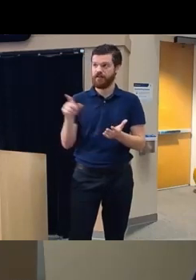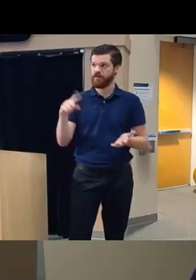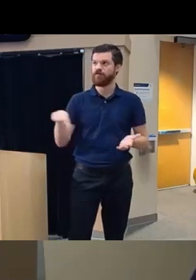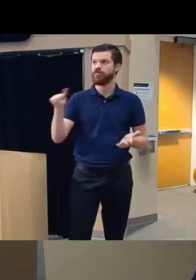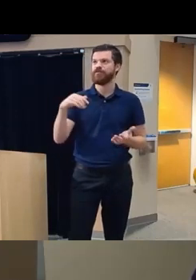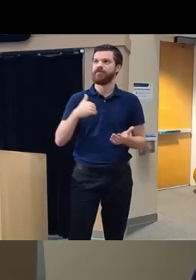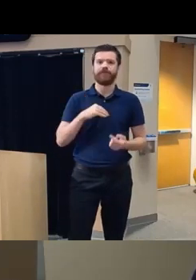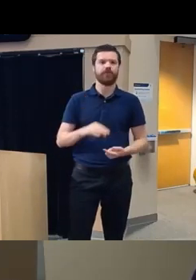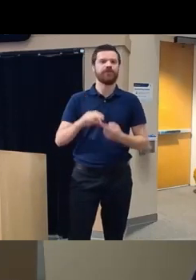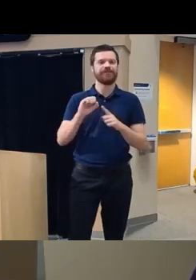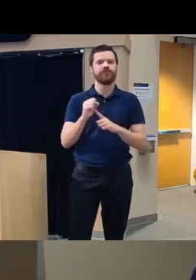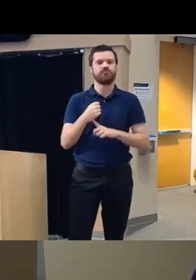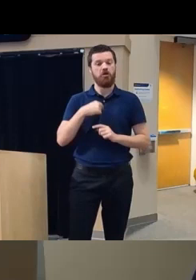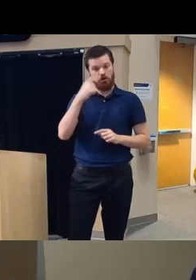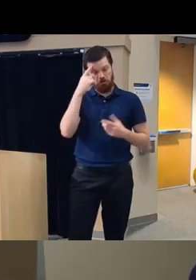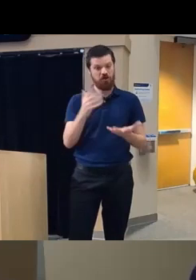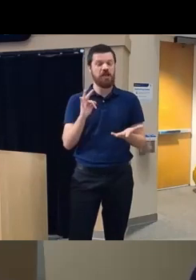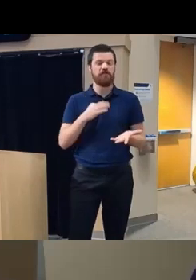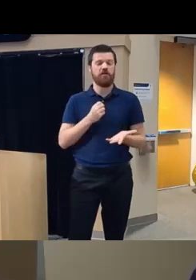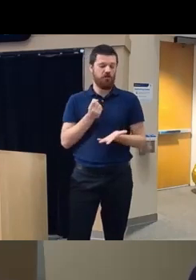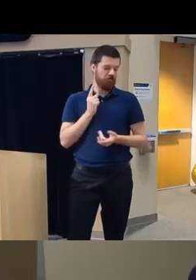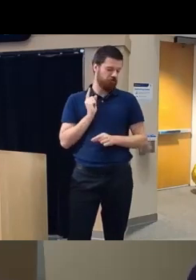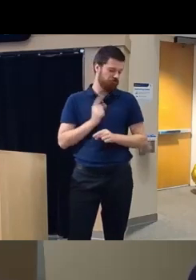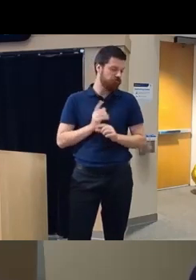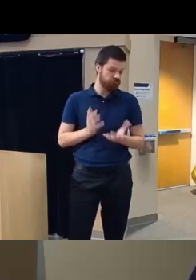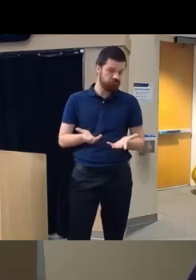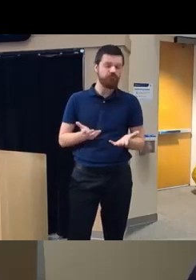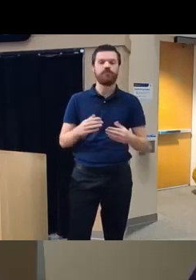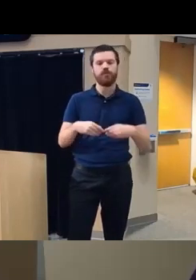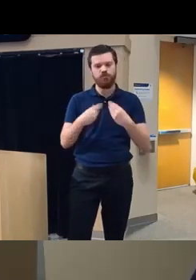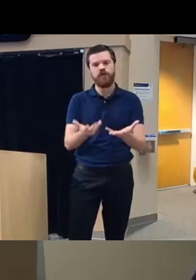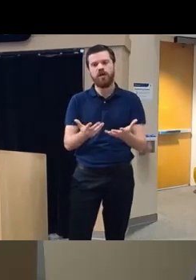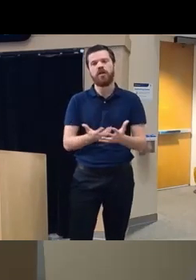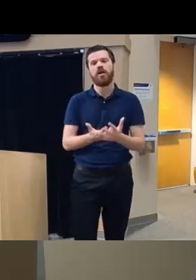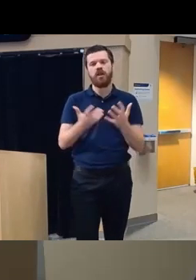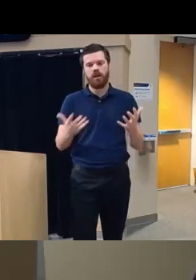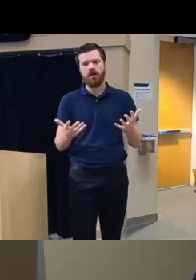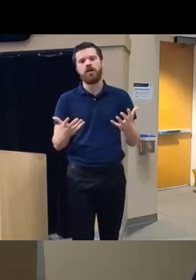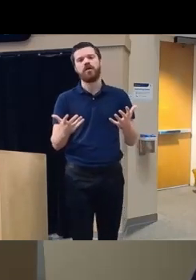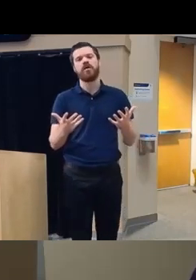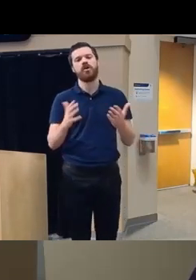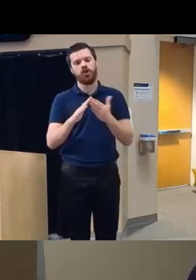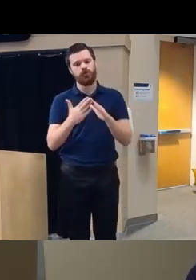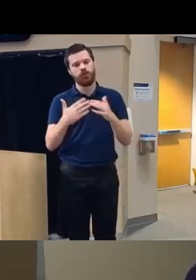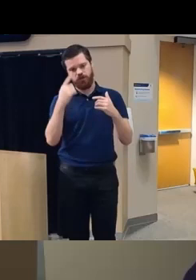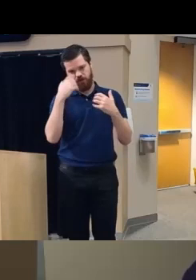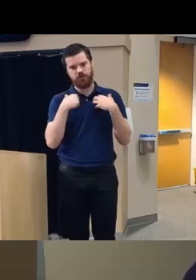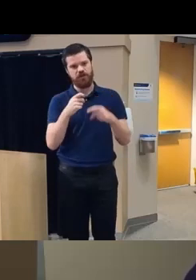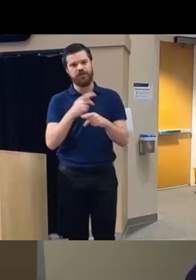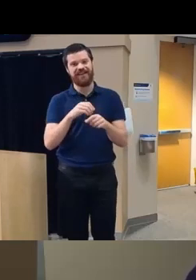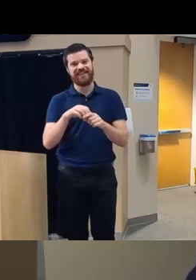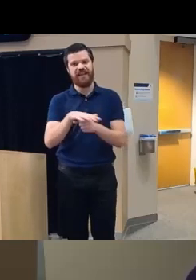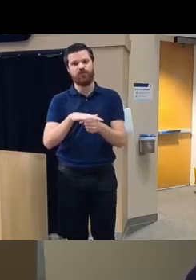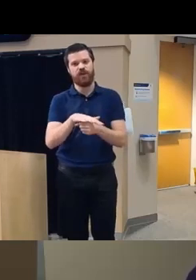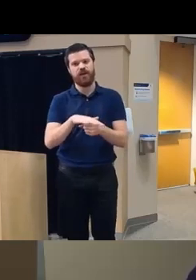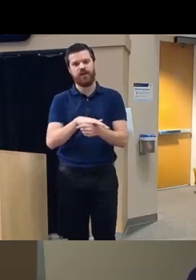a unique situation, I think, if I'm understanding correctly, kind of providing a lot of the community mental health care in the area.